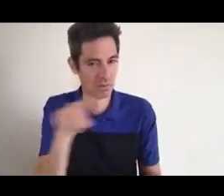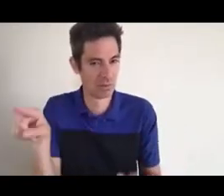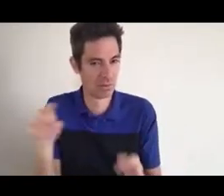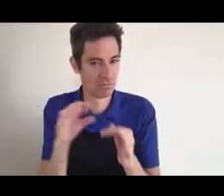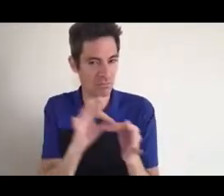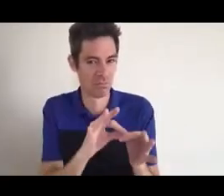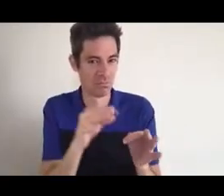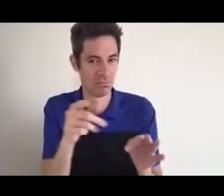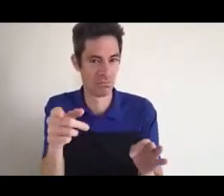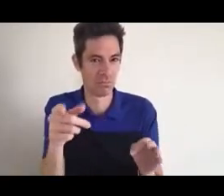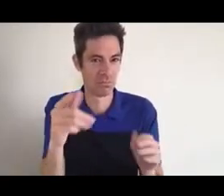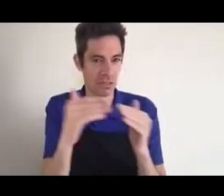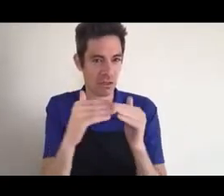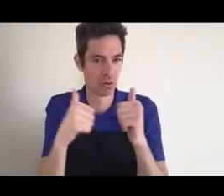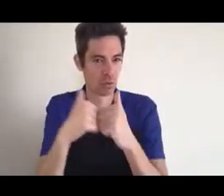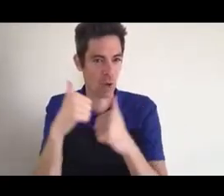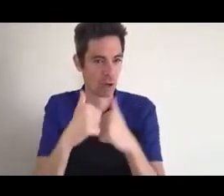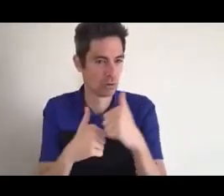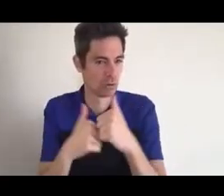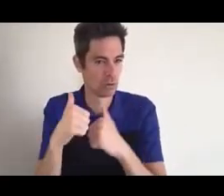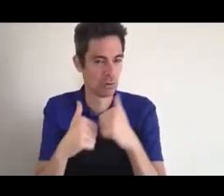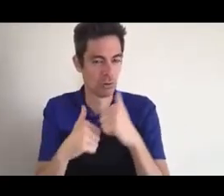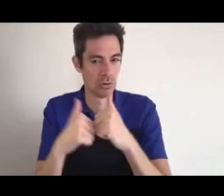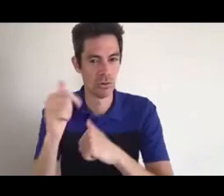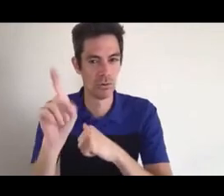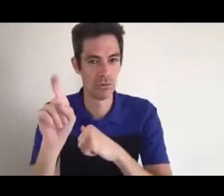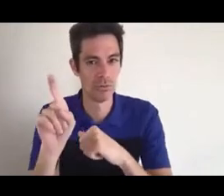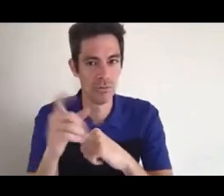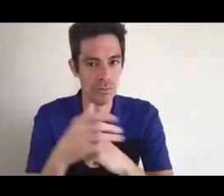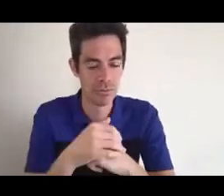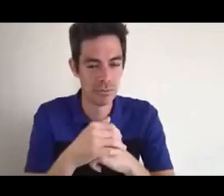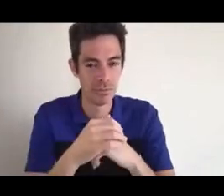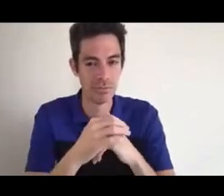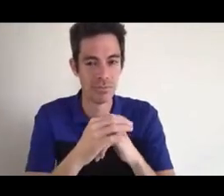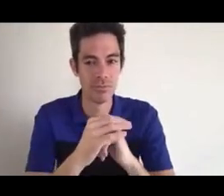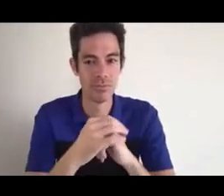Are there any questions about this? Equal structure.